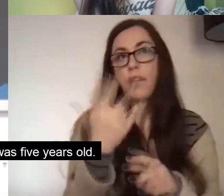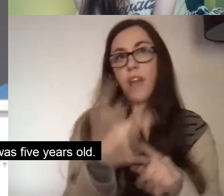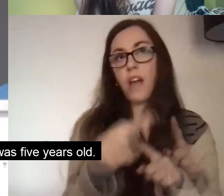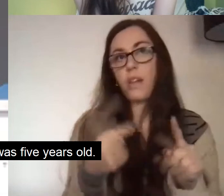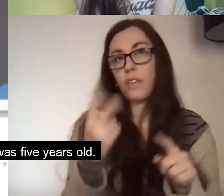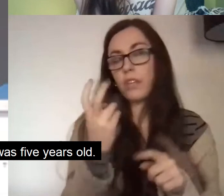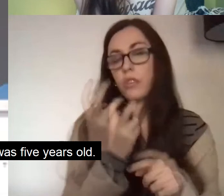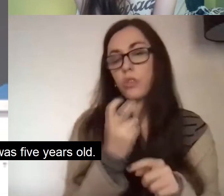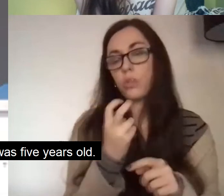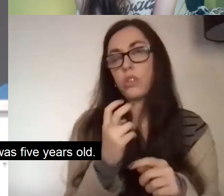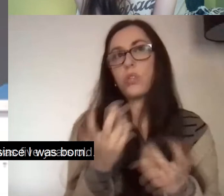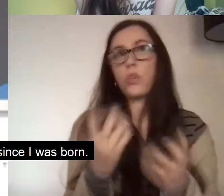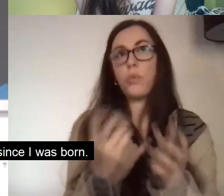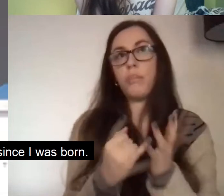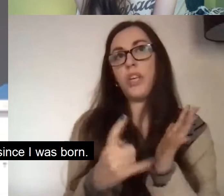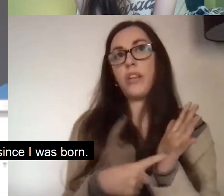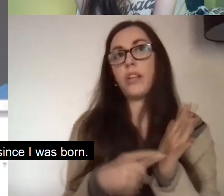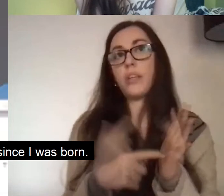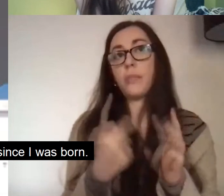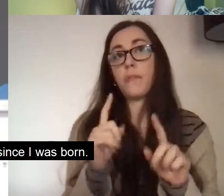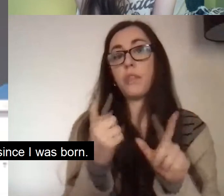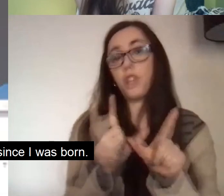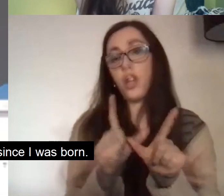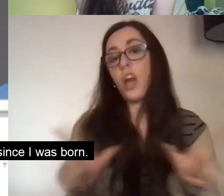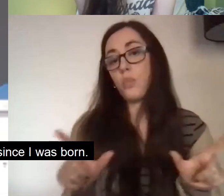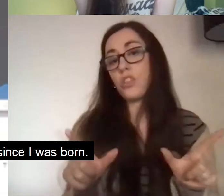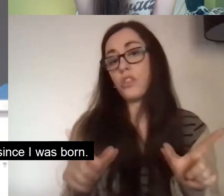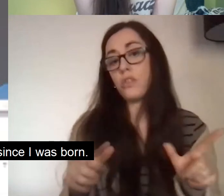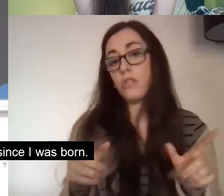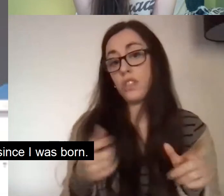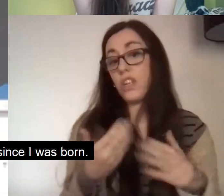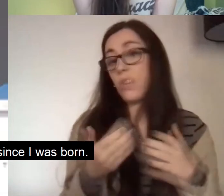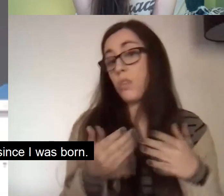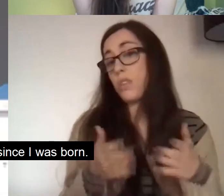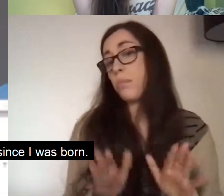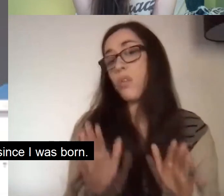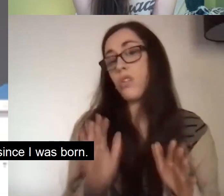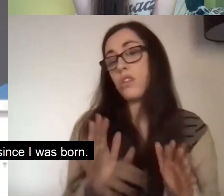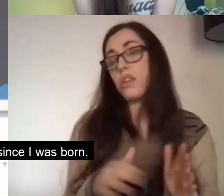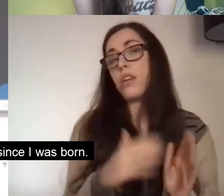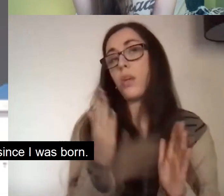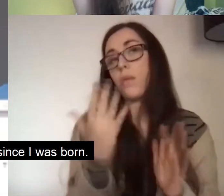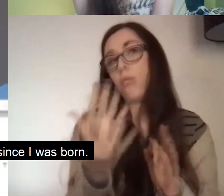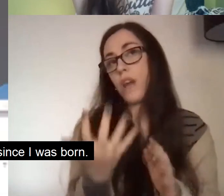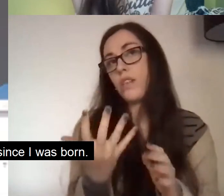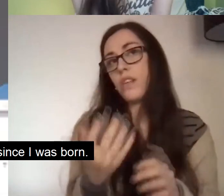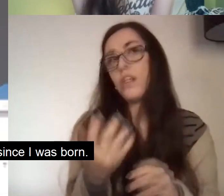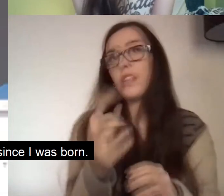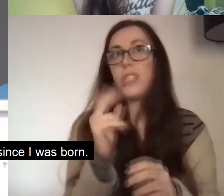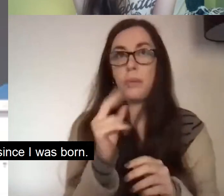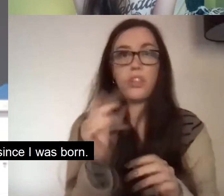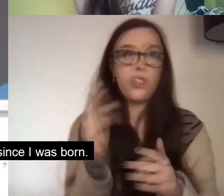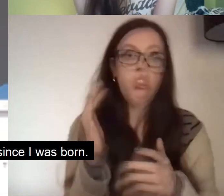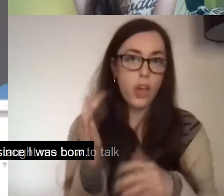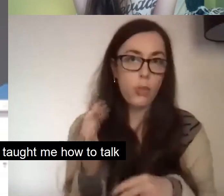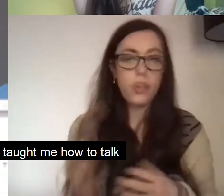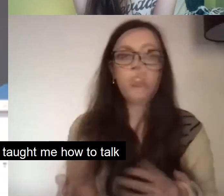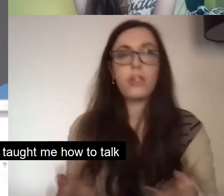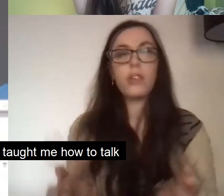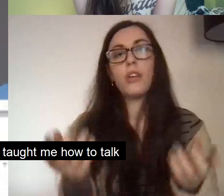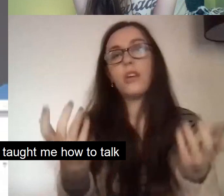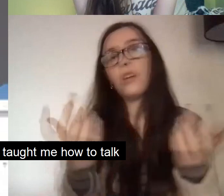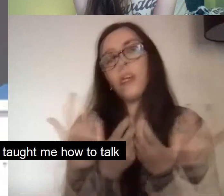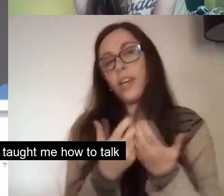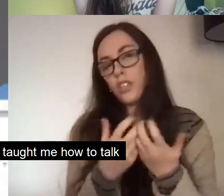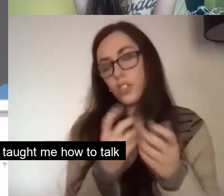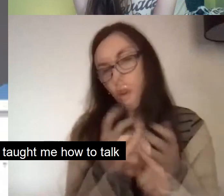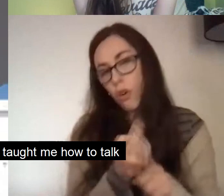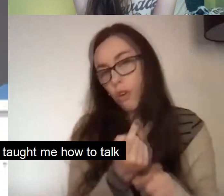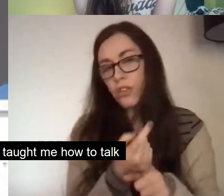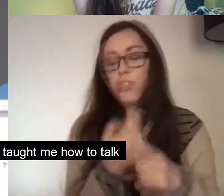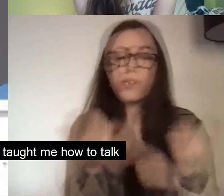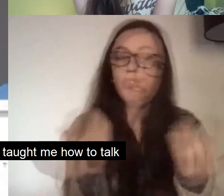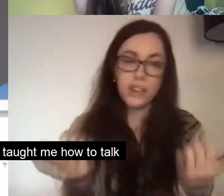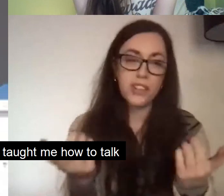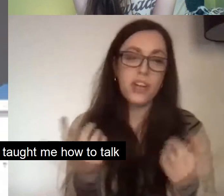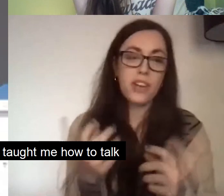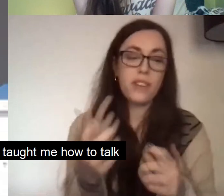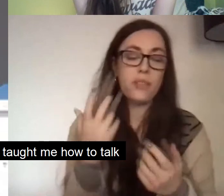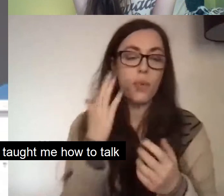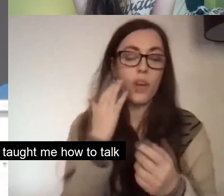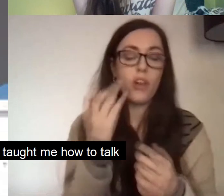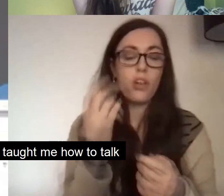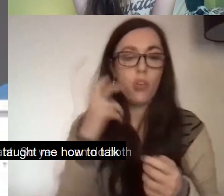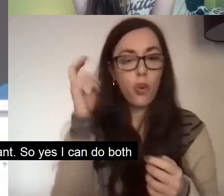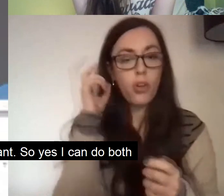Since I was 5.5 years old, so PSL, my first language, since I was 1 till 5, speech therapist, had to talk,